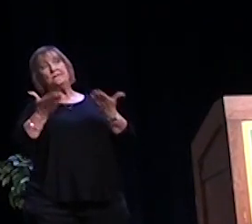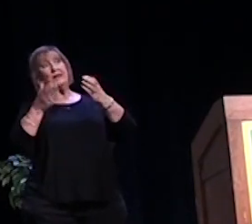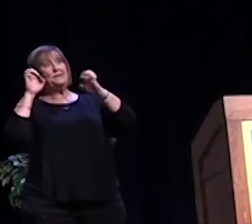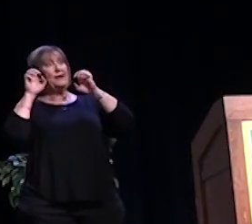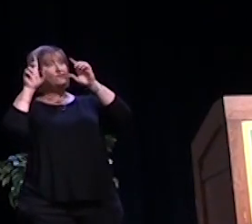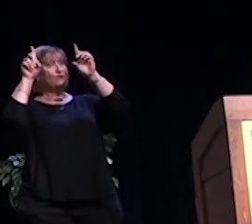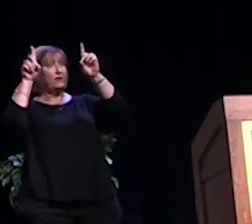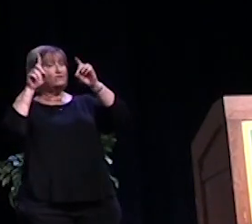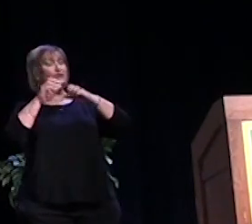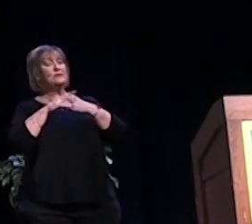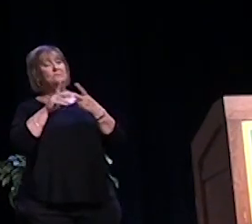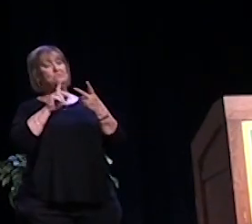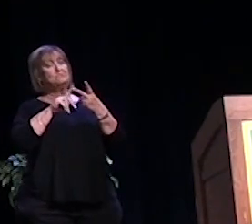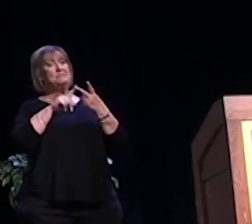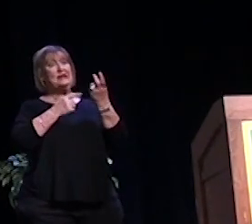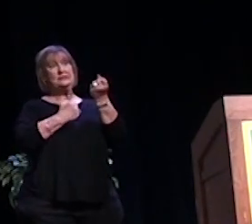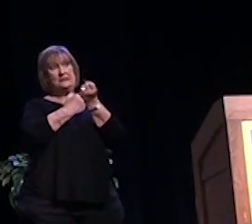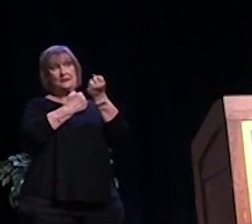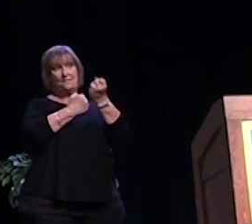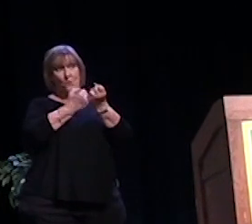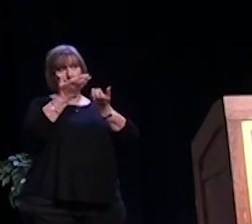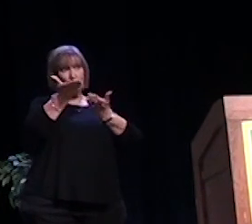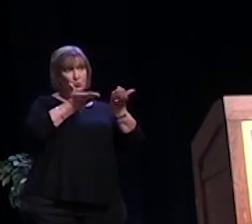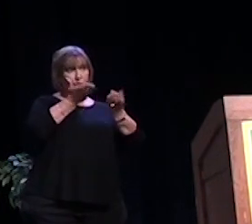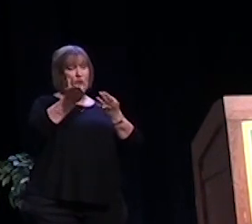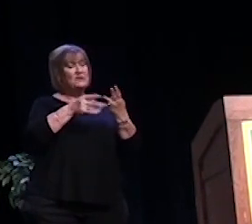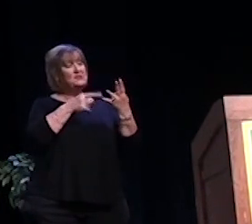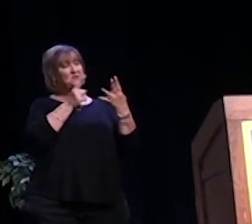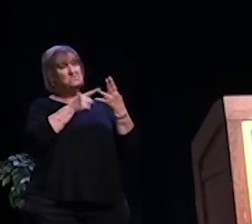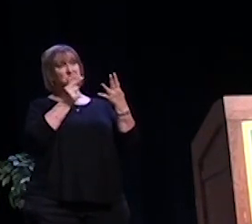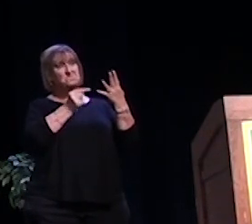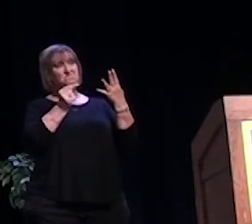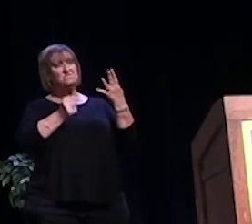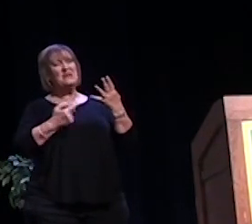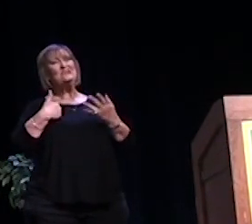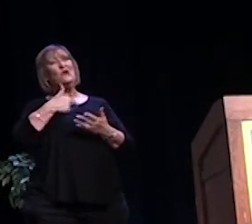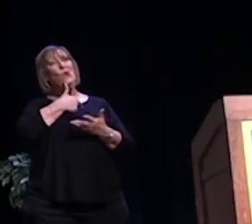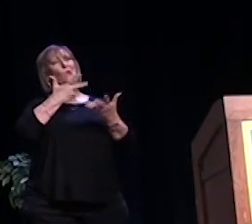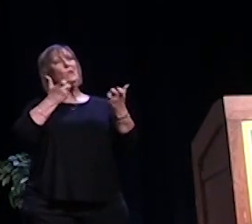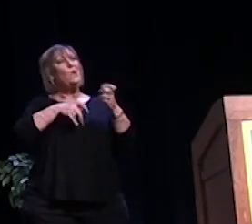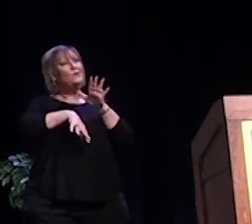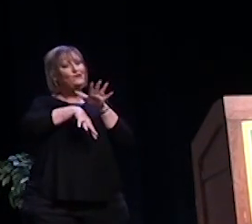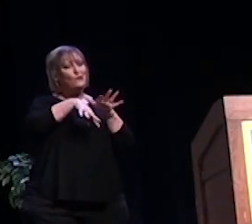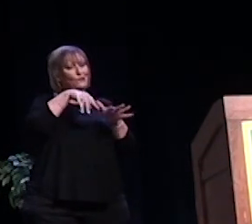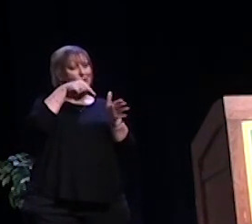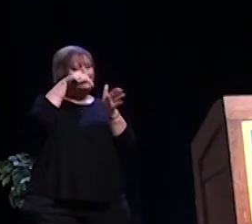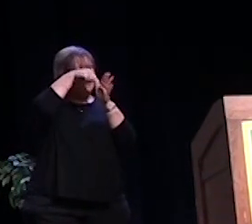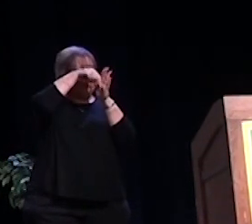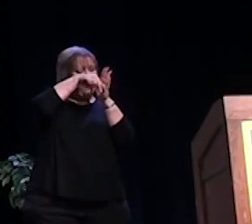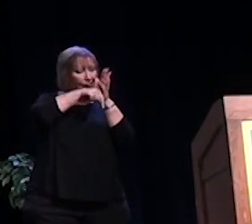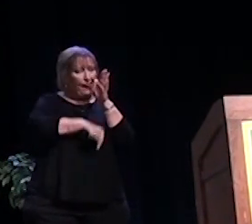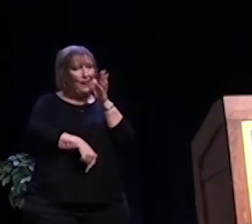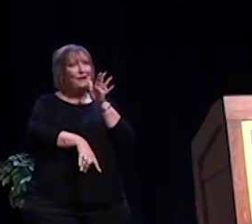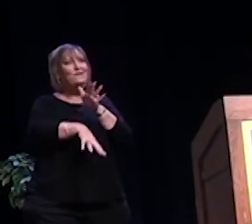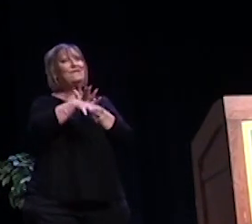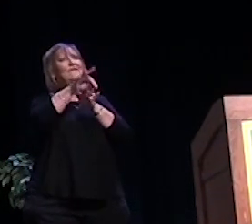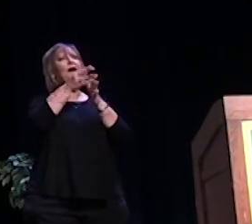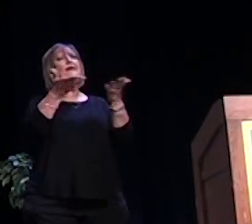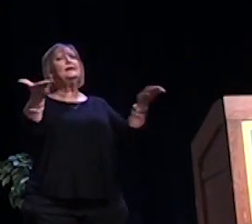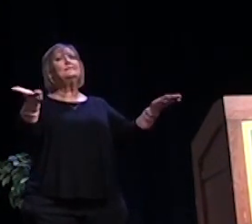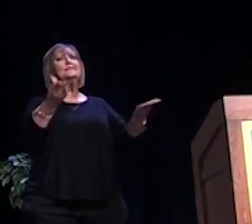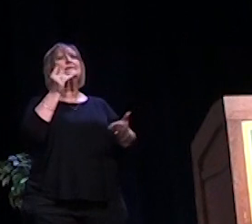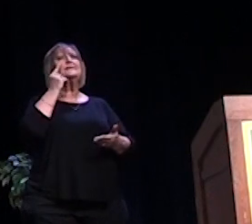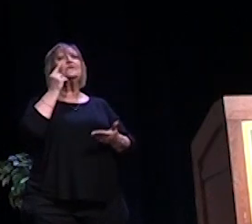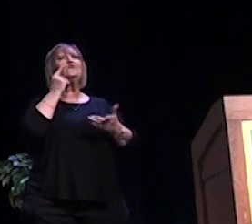education, support services. And so we really want to kind of dig into the amazing work that we are currently doing in the community to